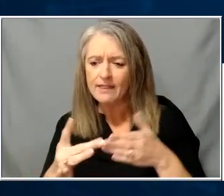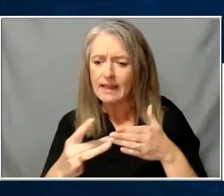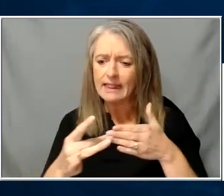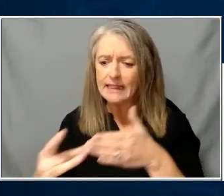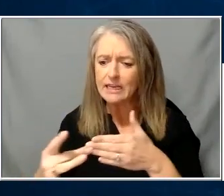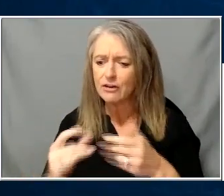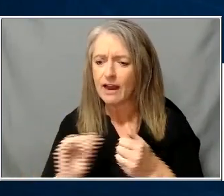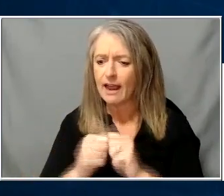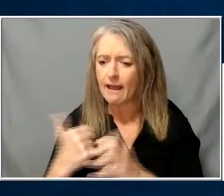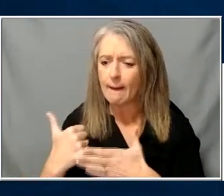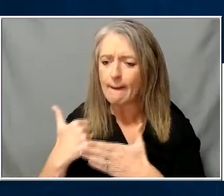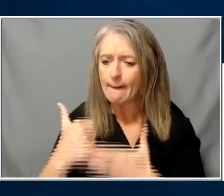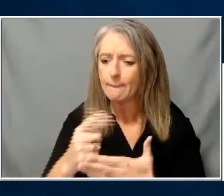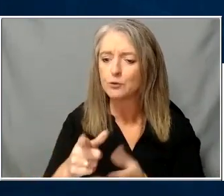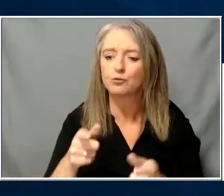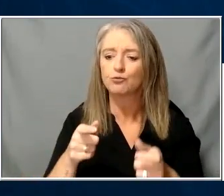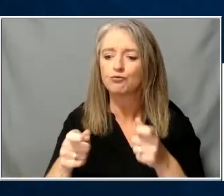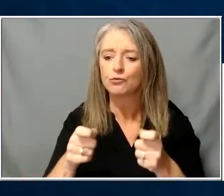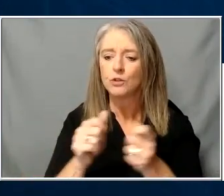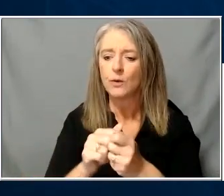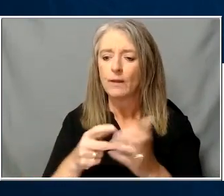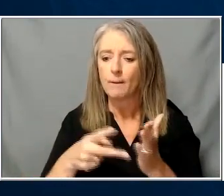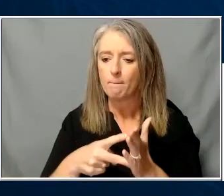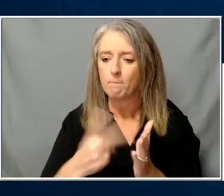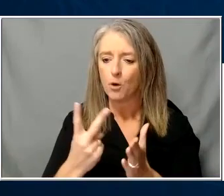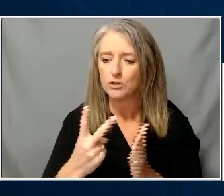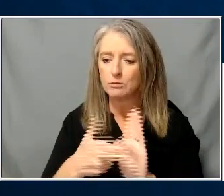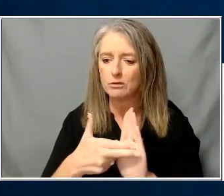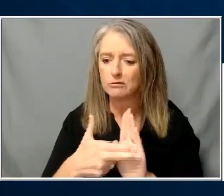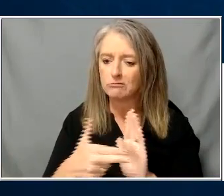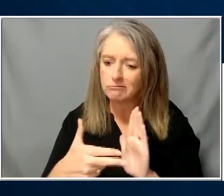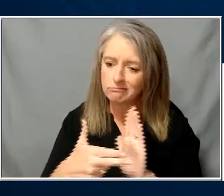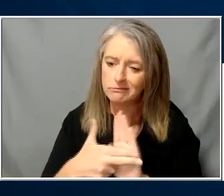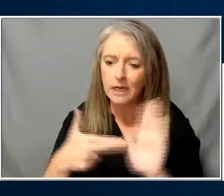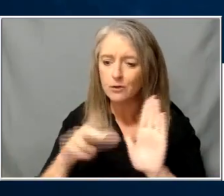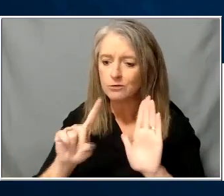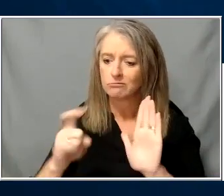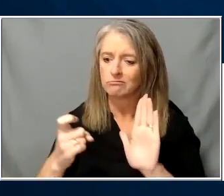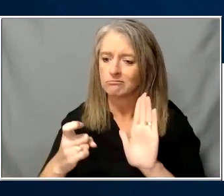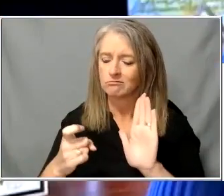has that helped you deal with multiple cancer diagnoses?